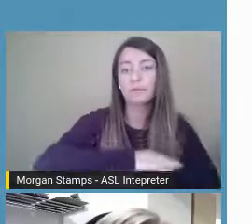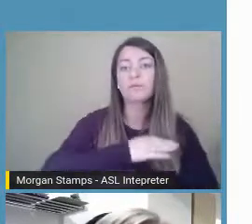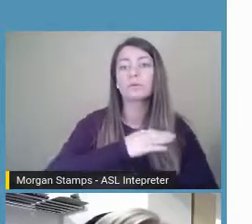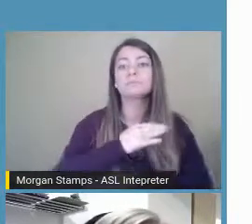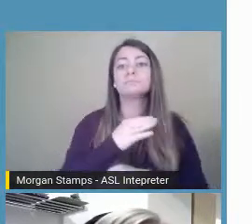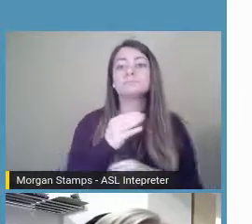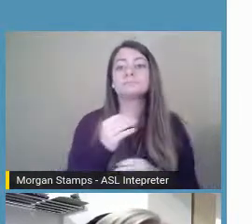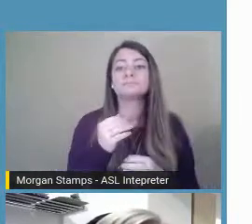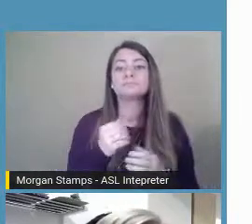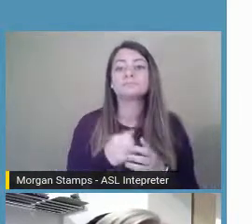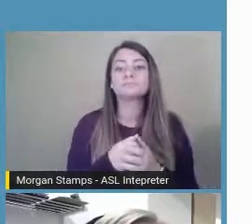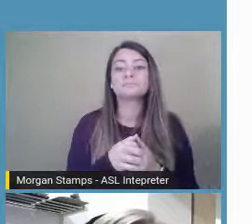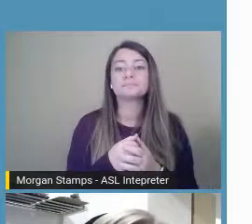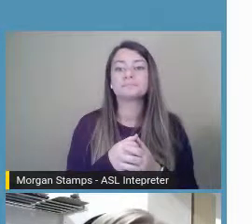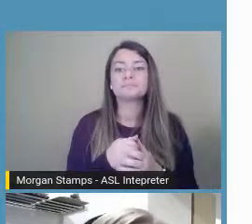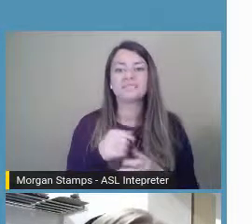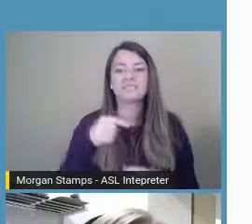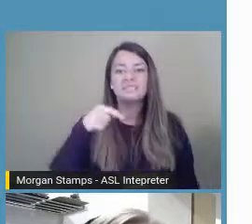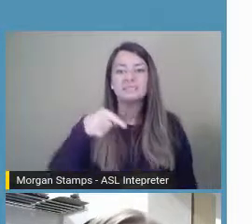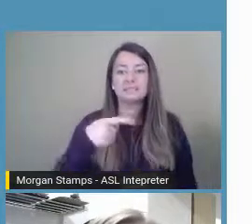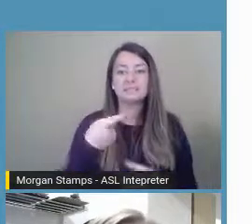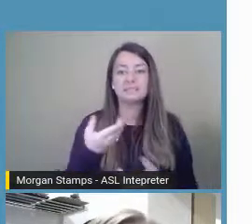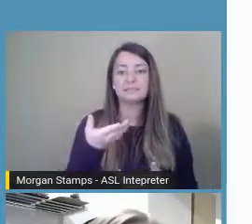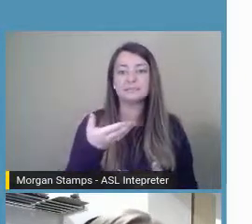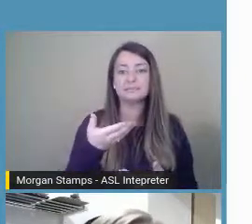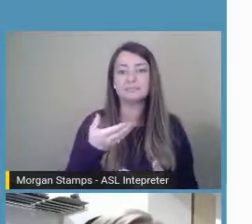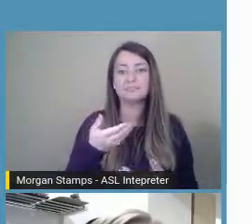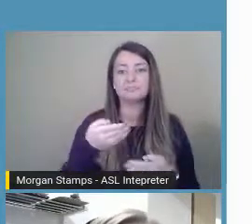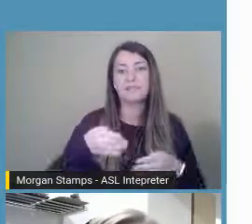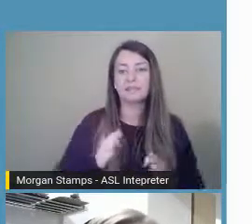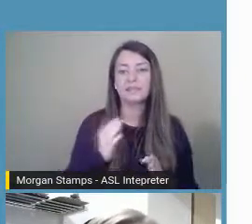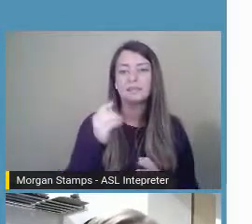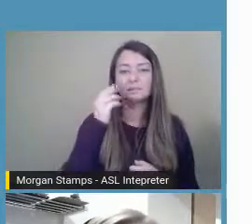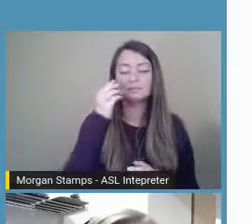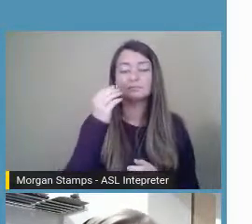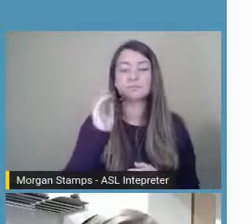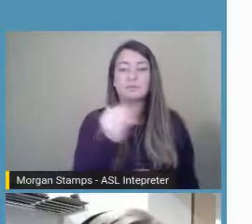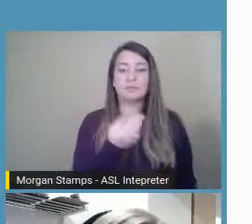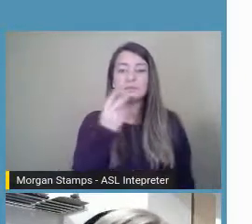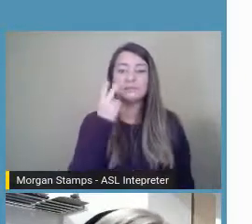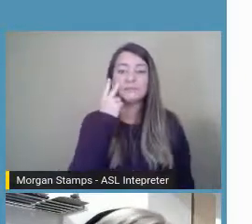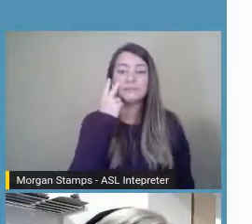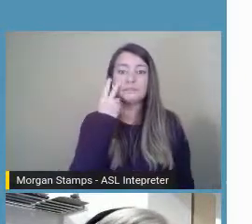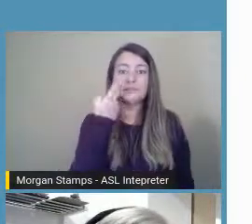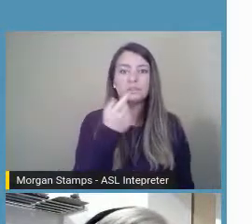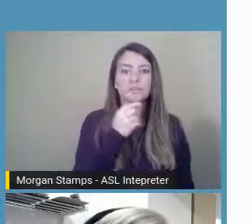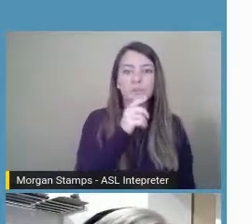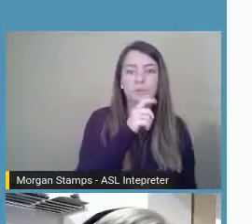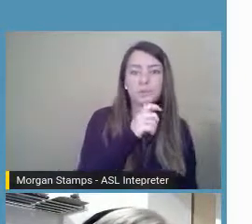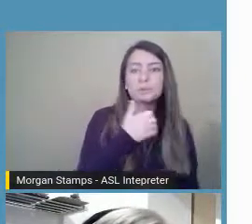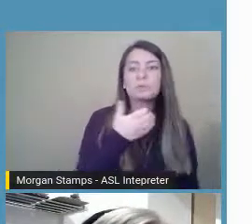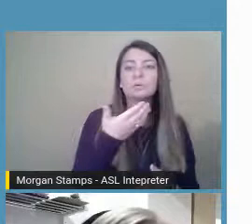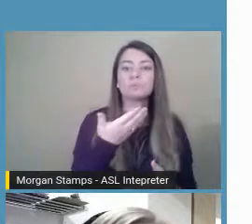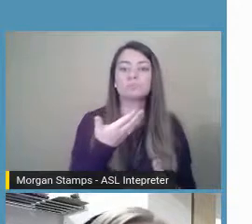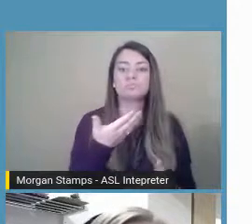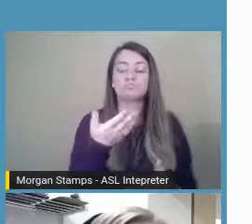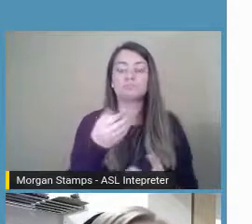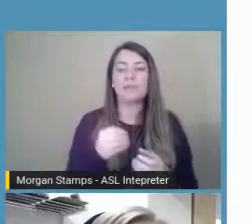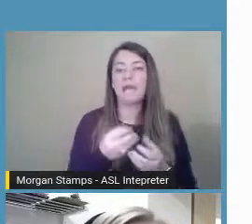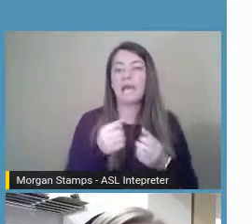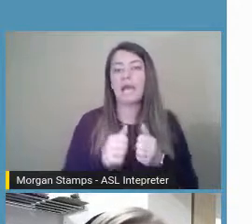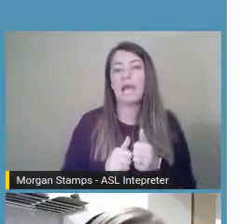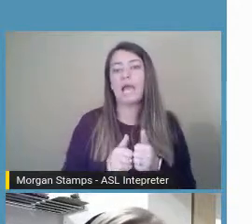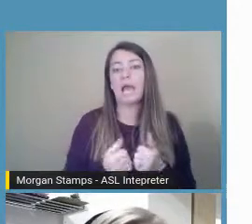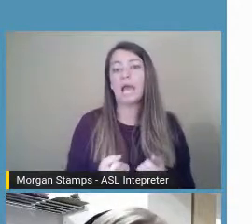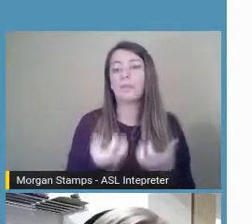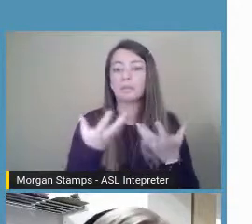technology. Some tips that I'd give to other museum staff implementing virtual programs are: embrace